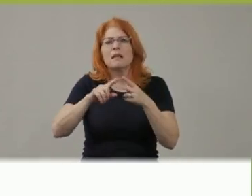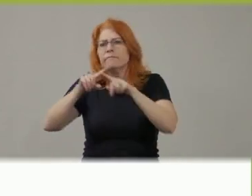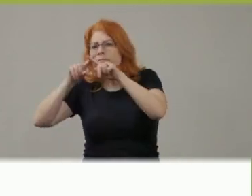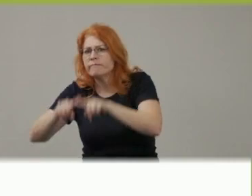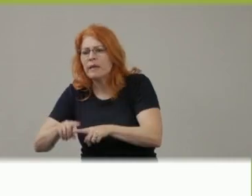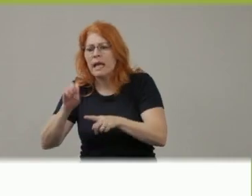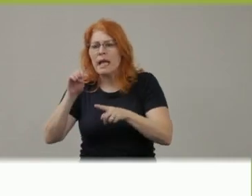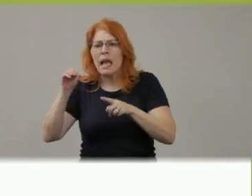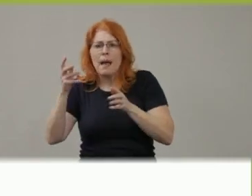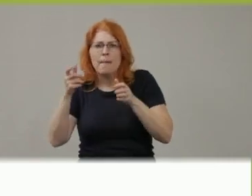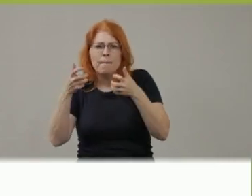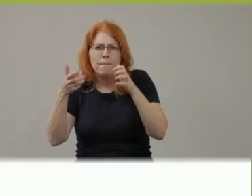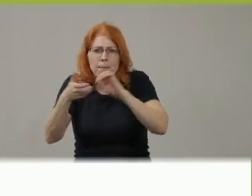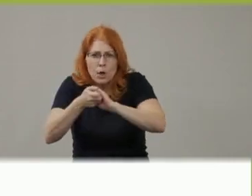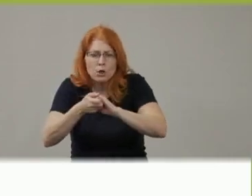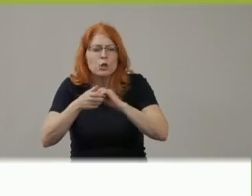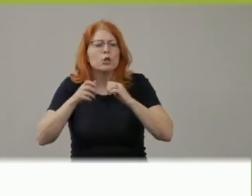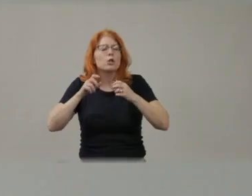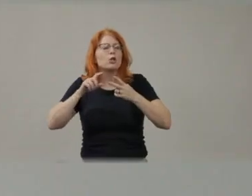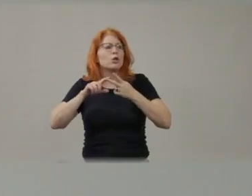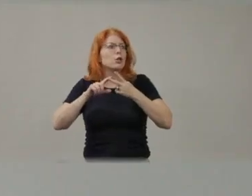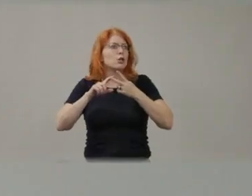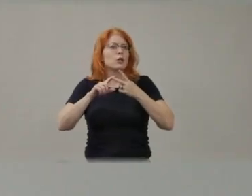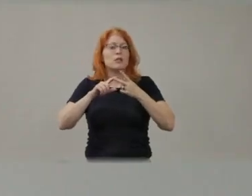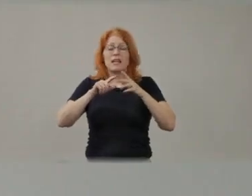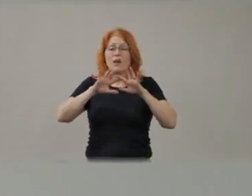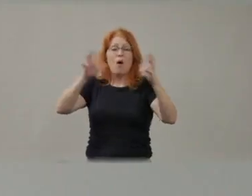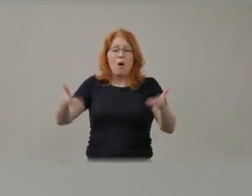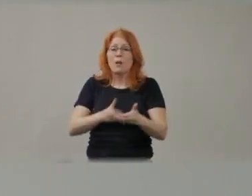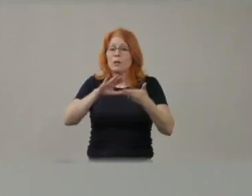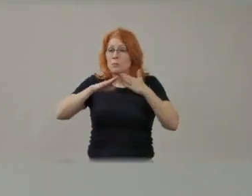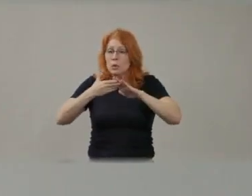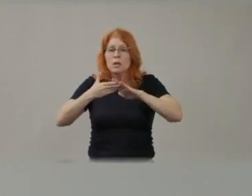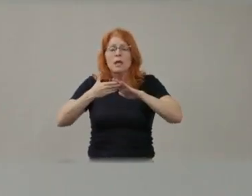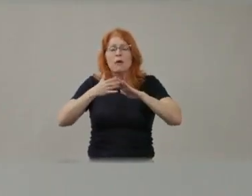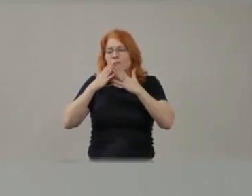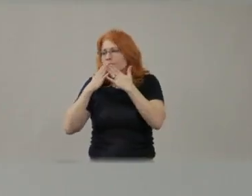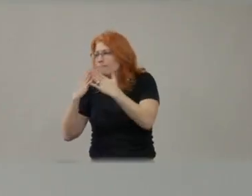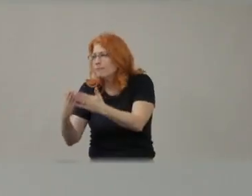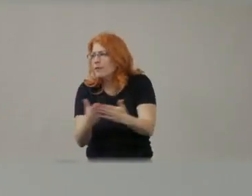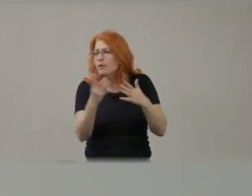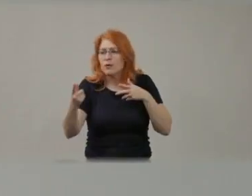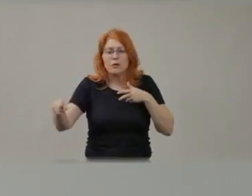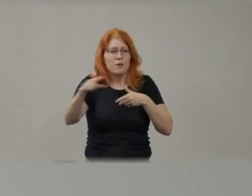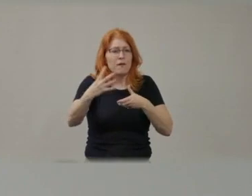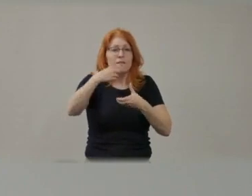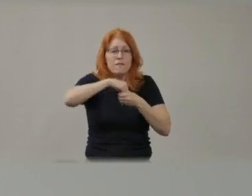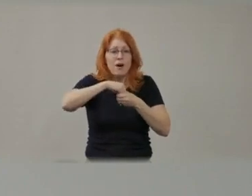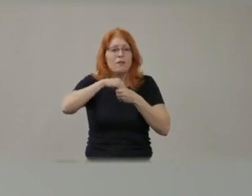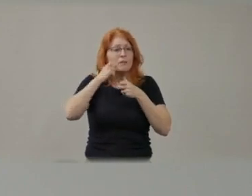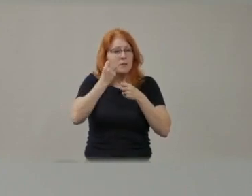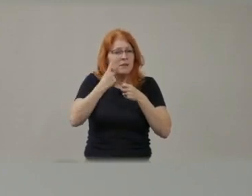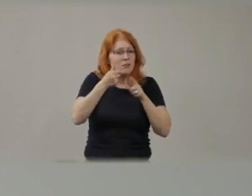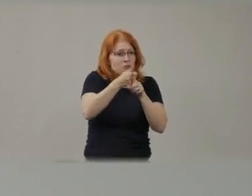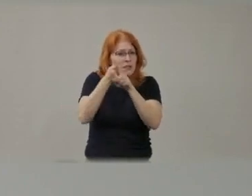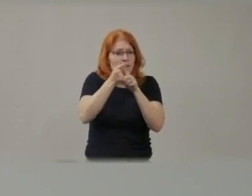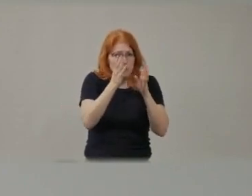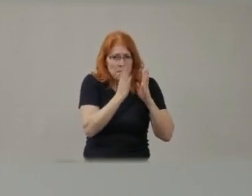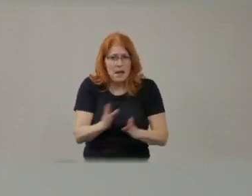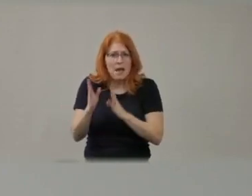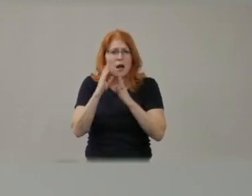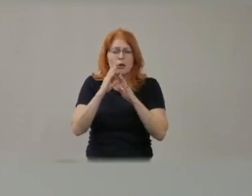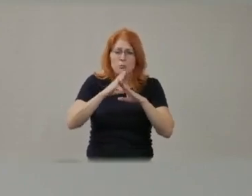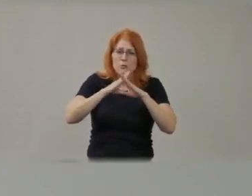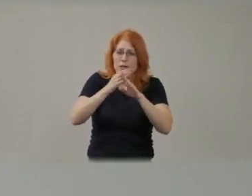EM partners, and we're all the whole community, and so we're grateful to have you part of it. Just be prepared and protect yourselves,